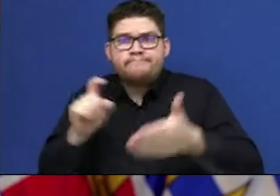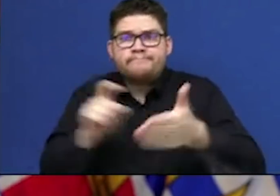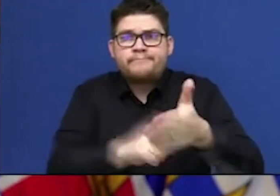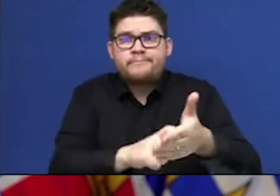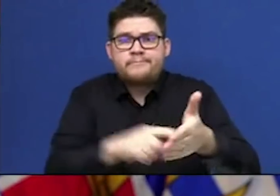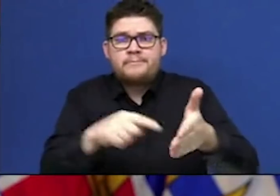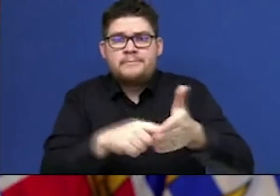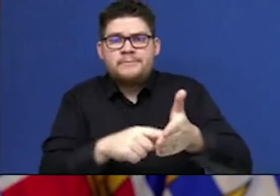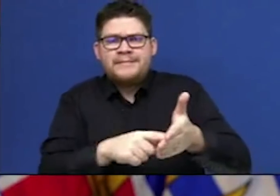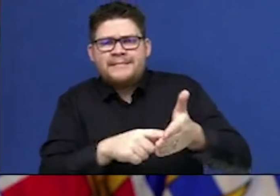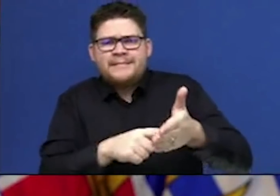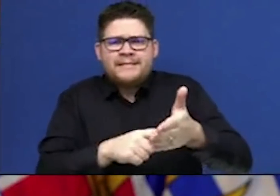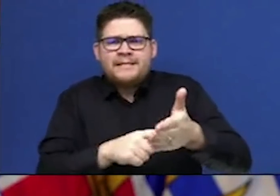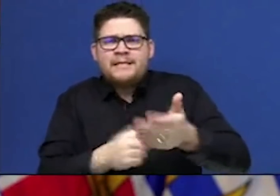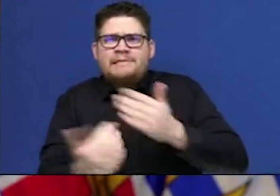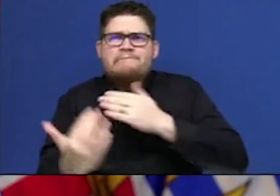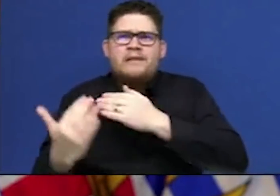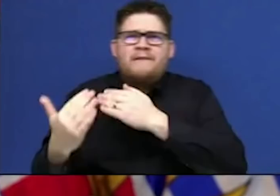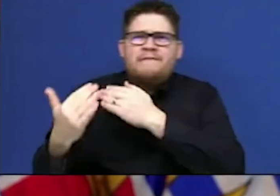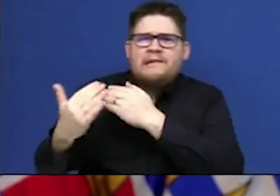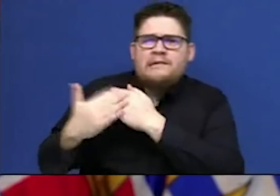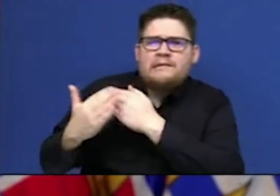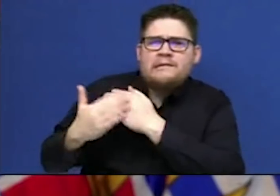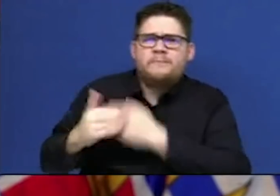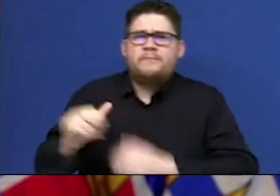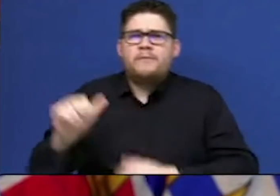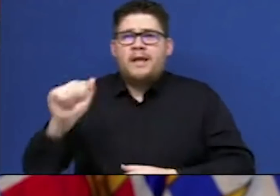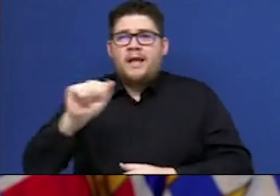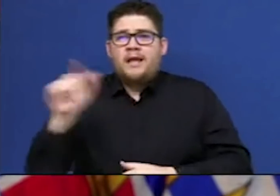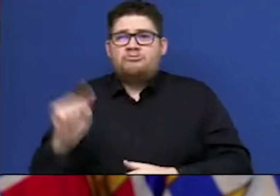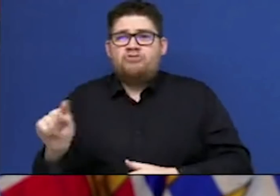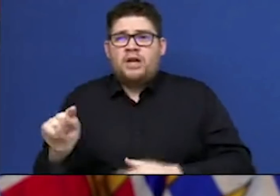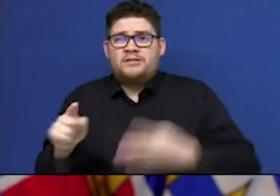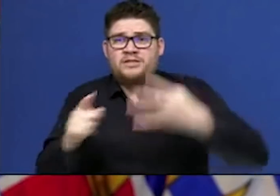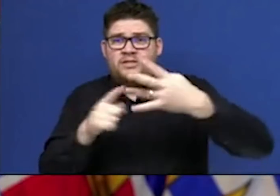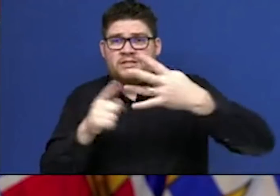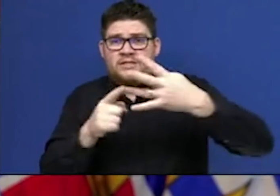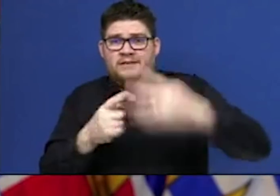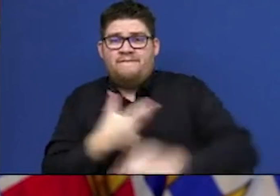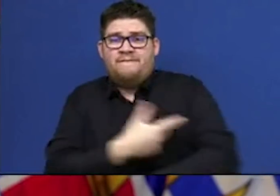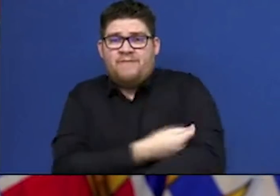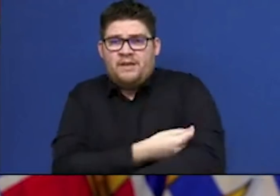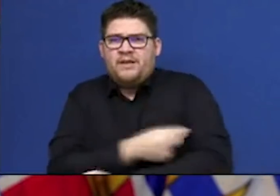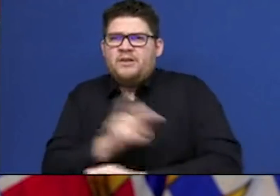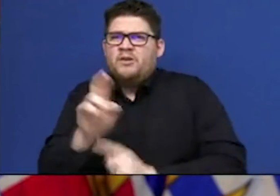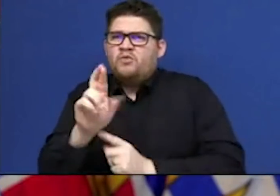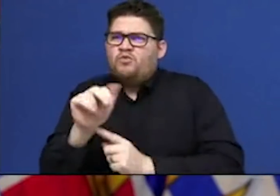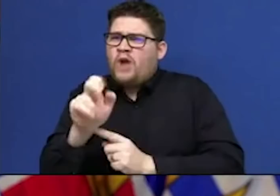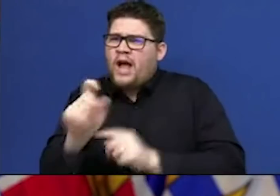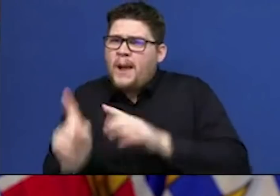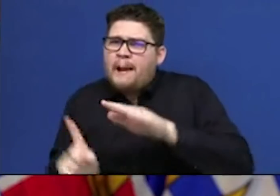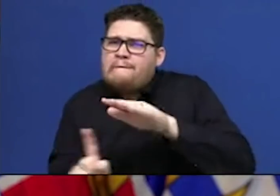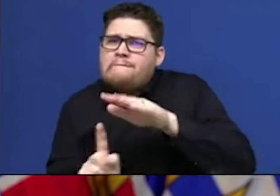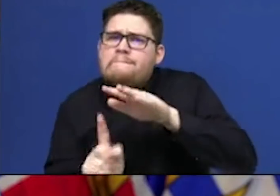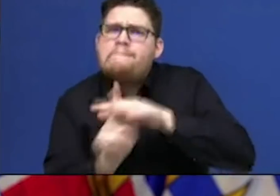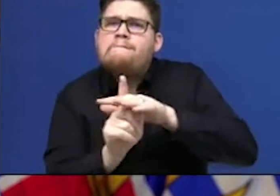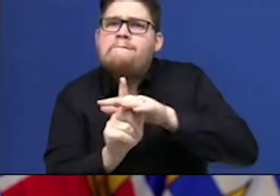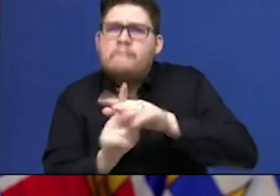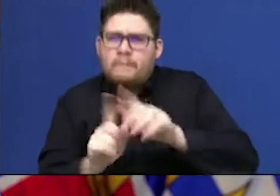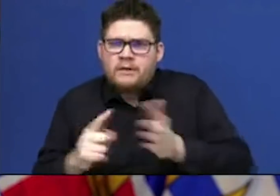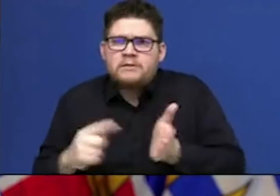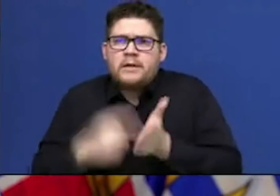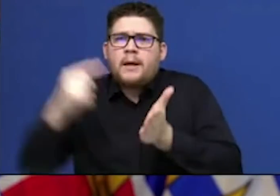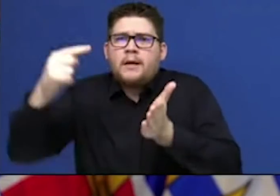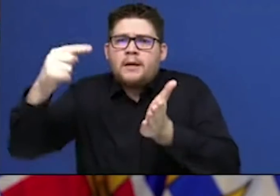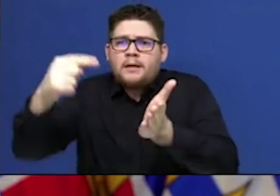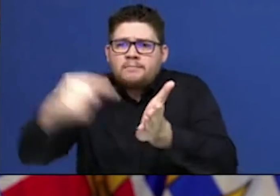is a very rare condition with tens of millions of doses of this vaccine being used. We are taking the